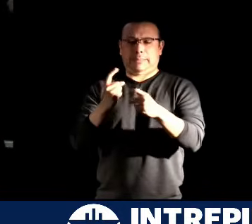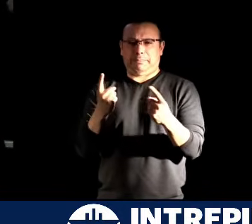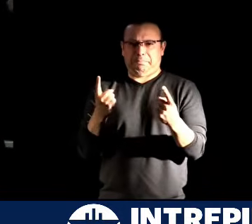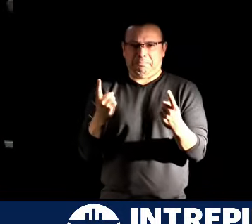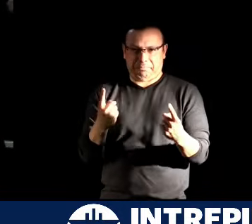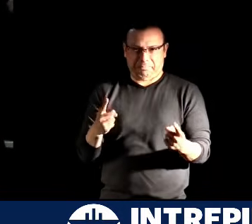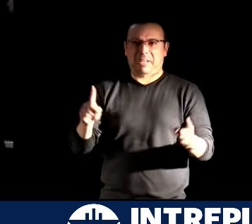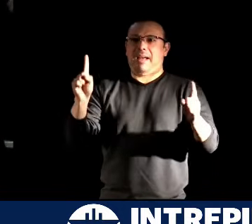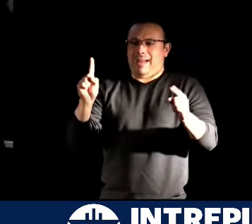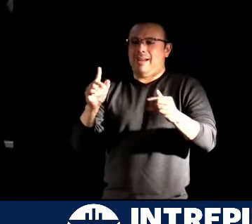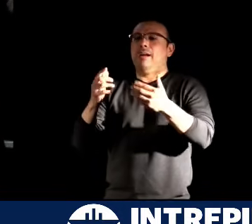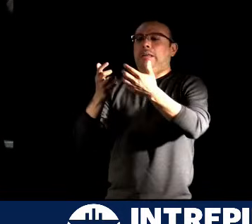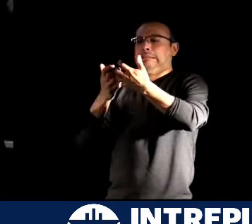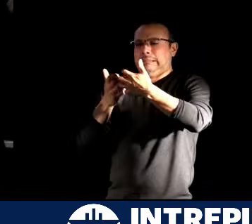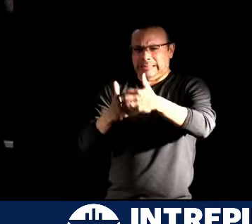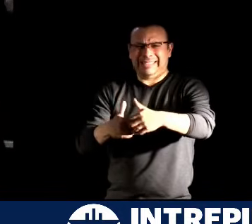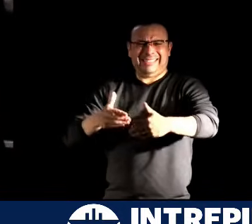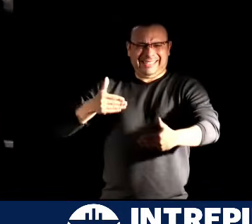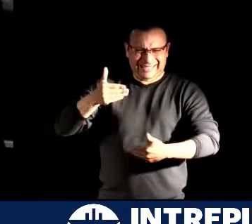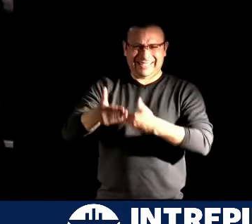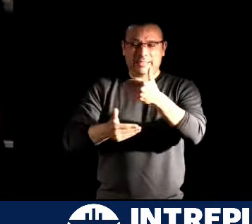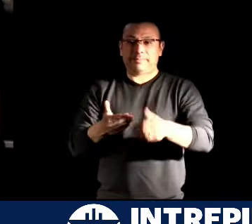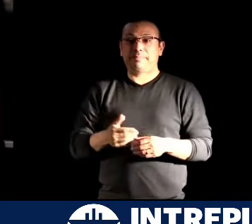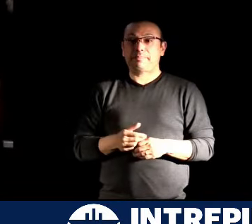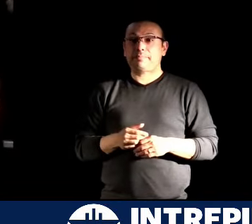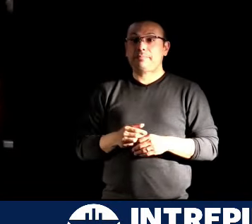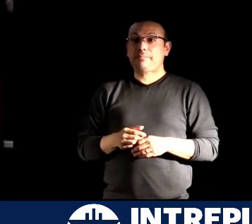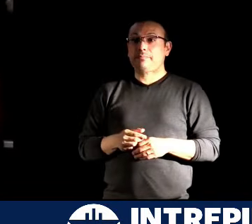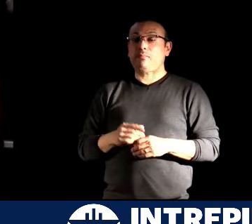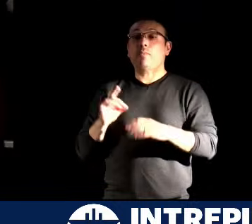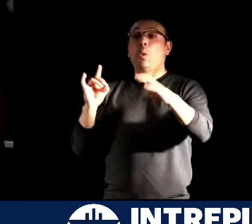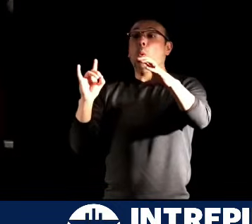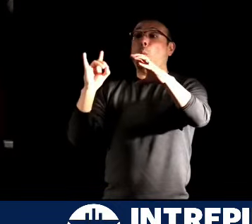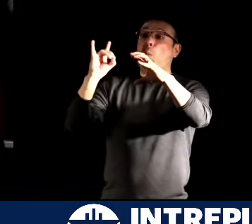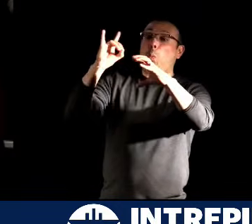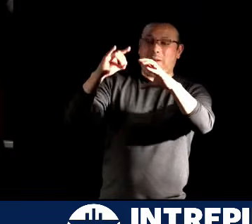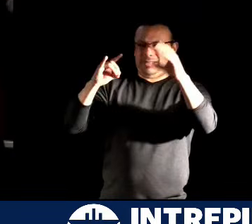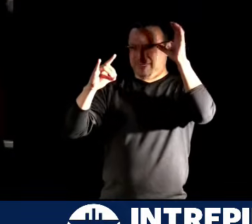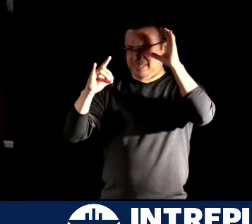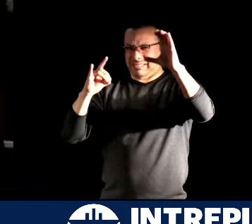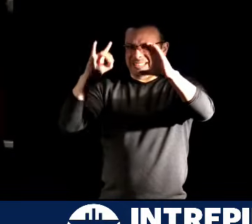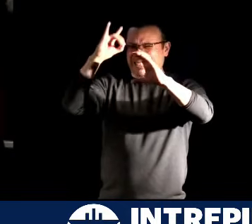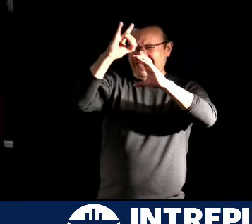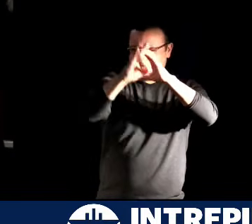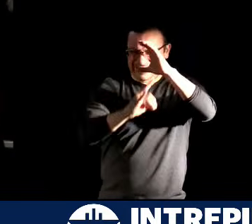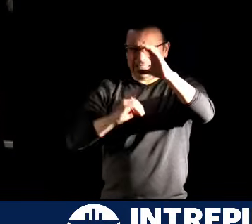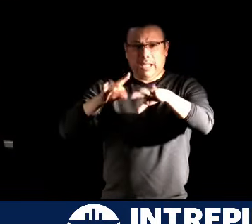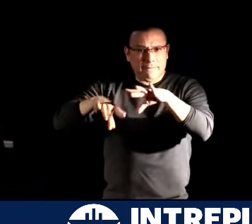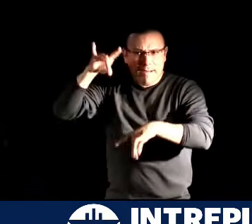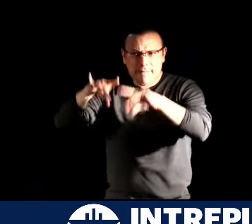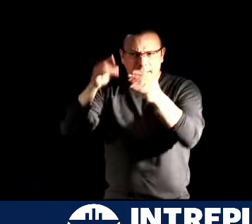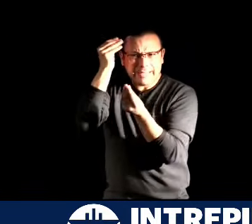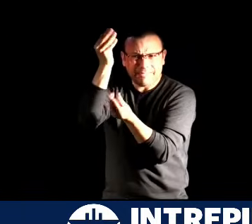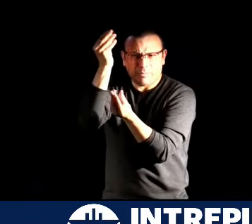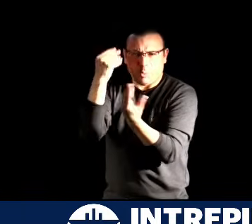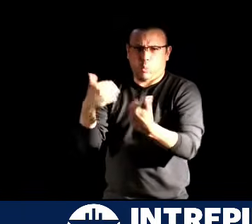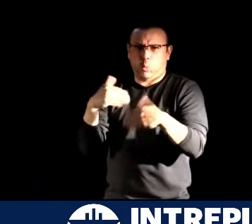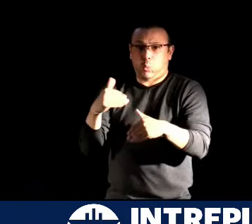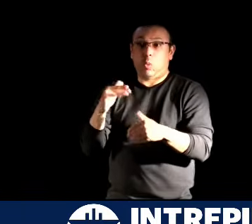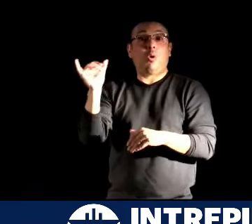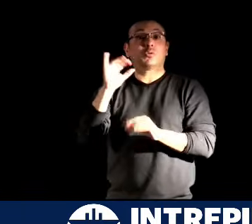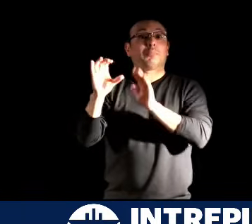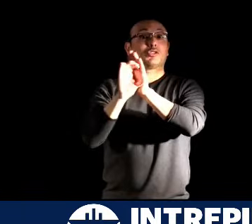it. Obviously, the data we got from the mission were so exciting. There is a lot of new stuff but also we got images like these